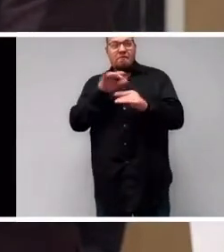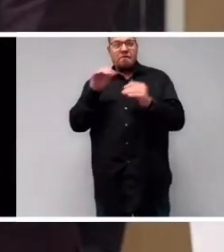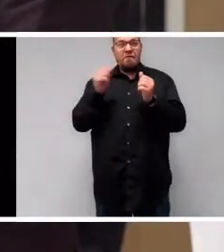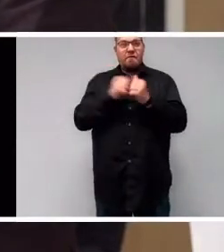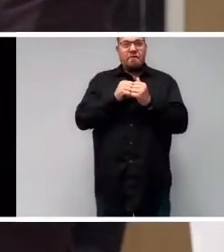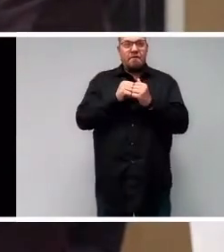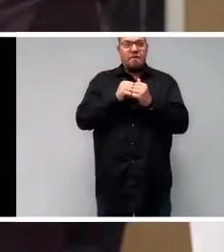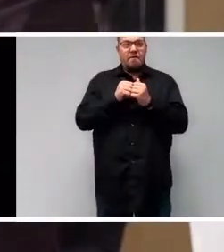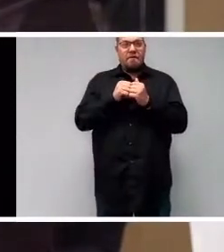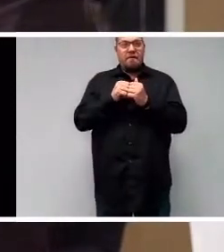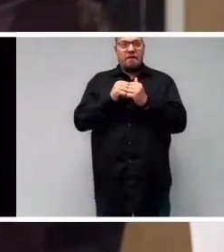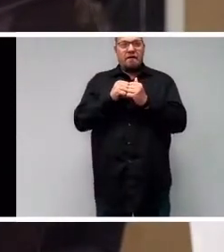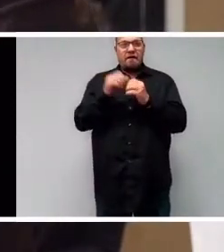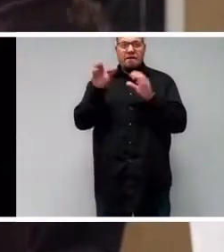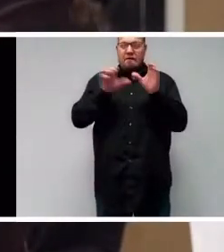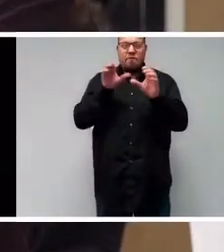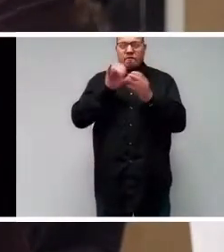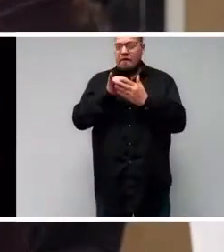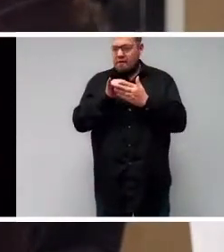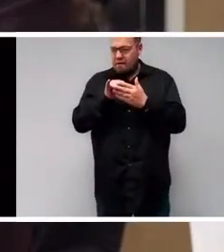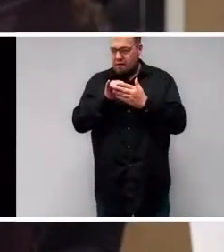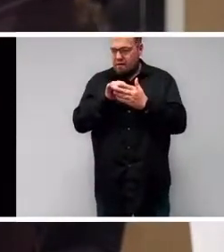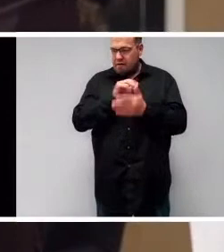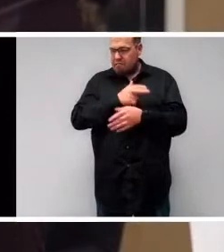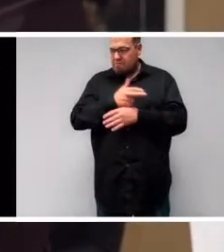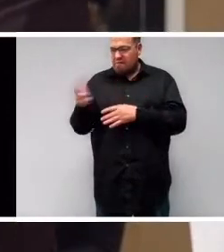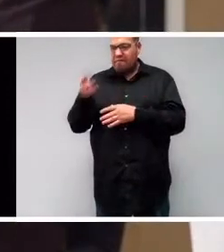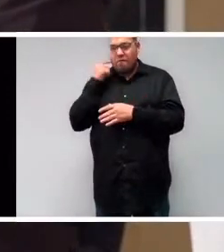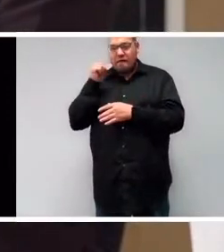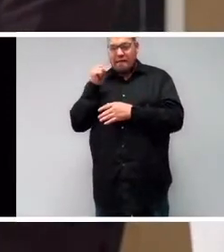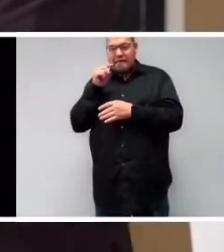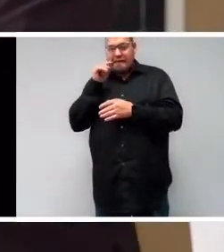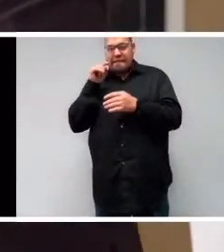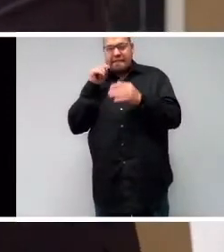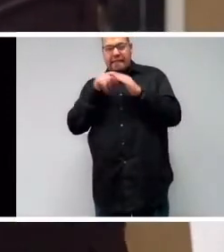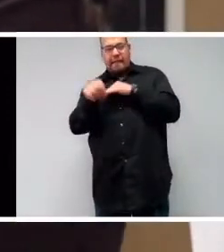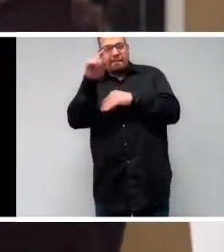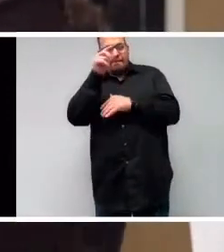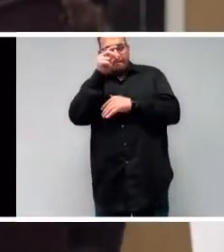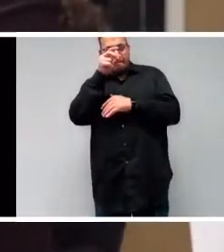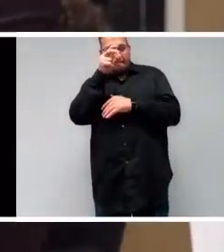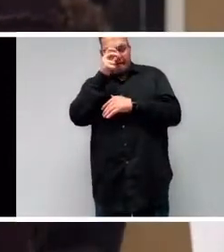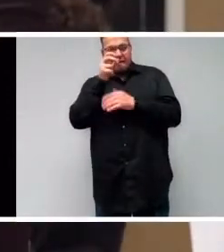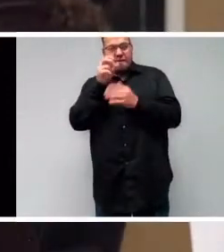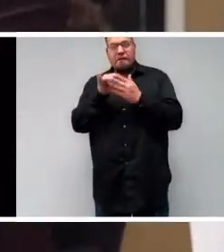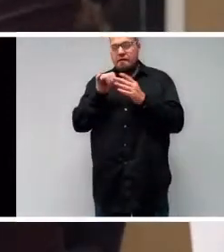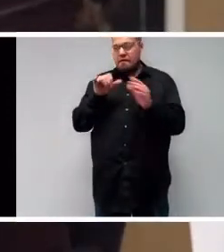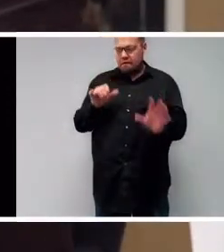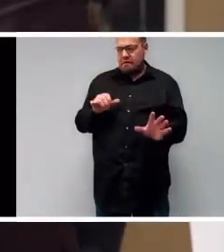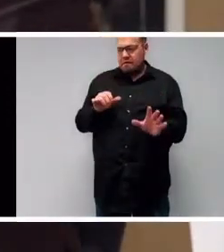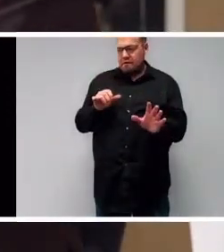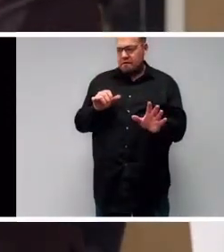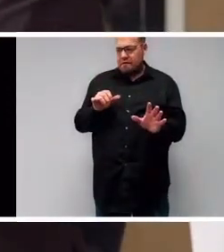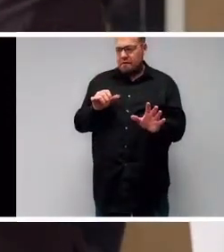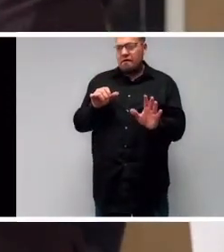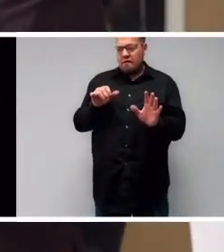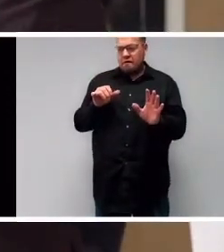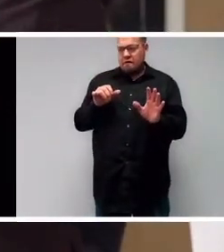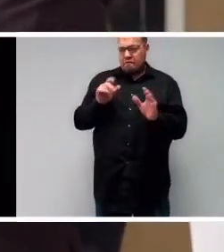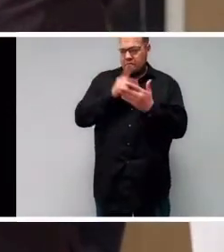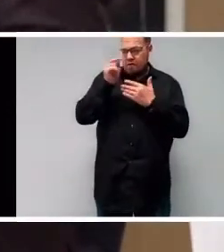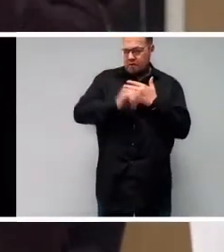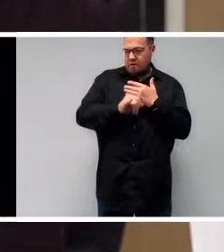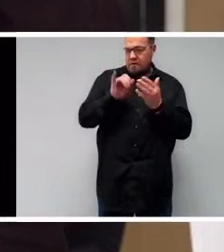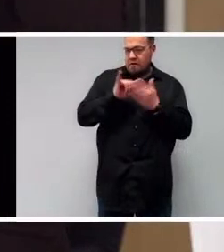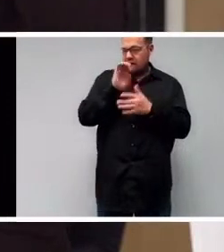which is a pesticide. And so part of that CMMP and part of that project with DEQ was